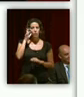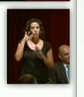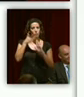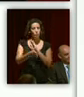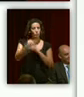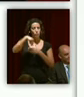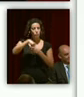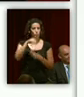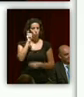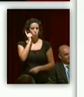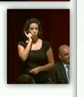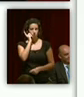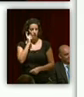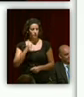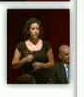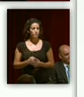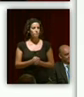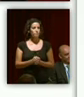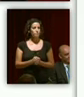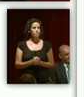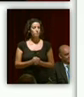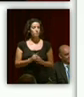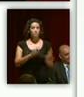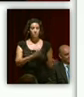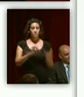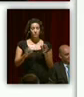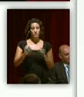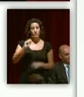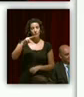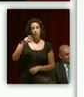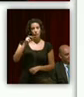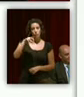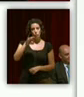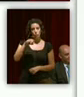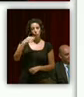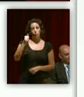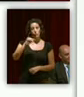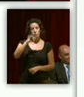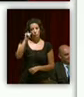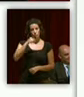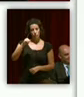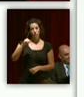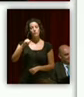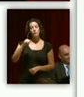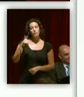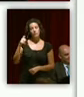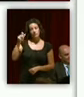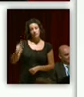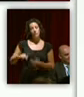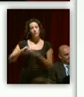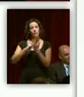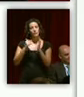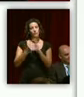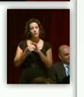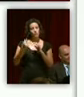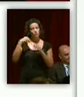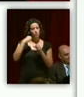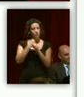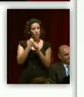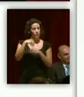Audio Description in Mobile Devices. It has been prepared by Antonio Bermúdez Casbra,